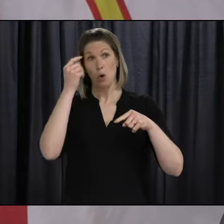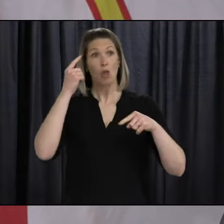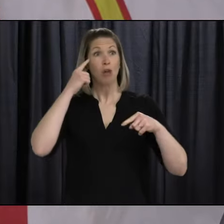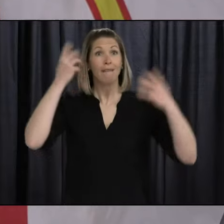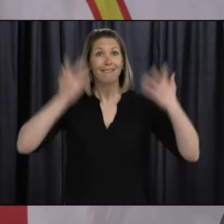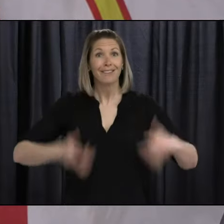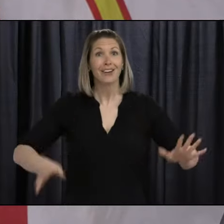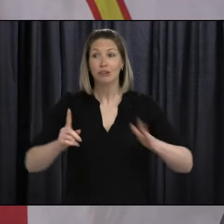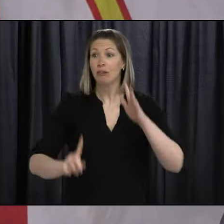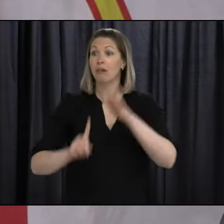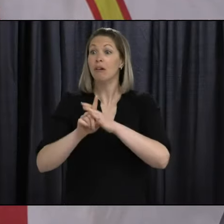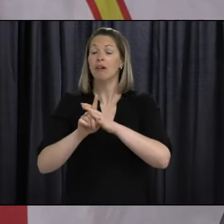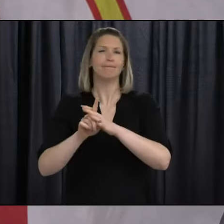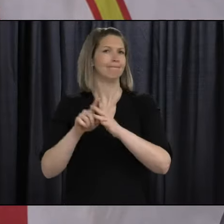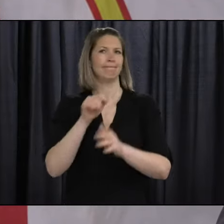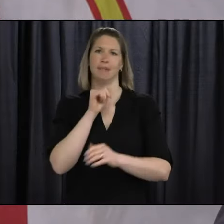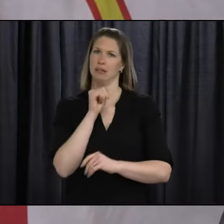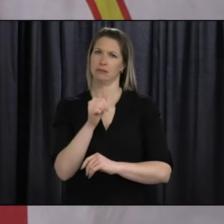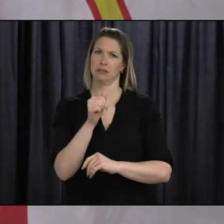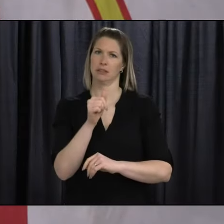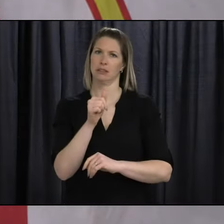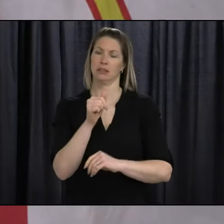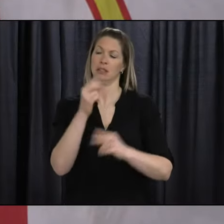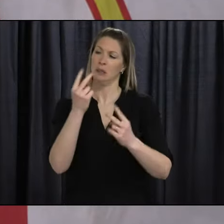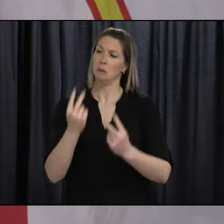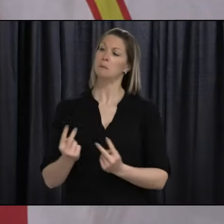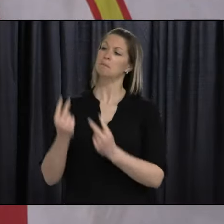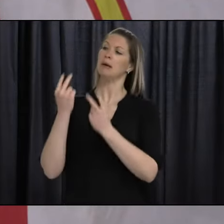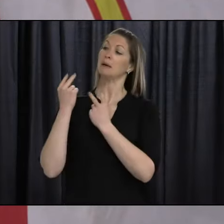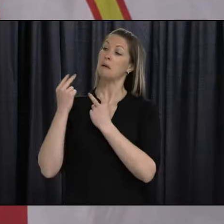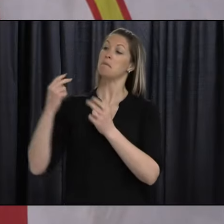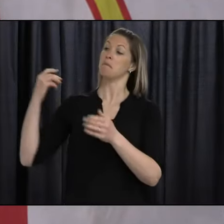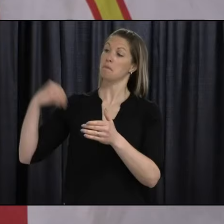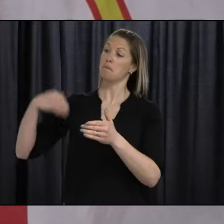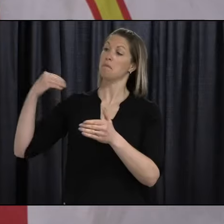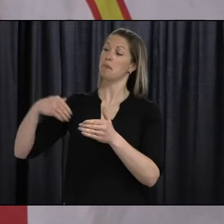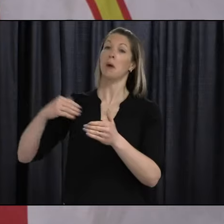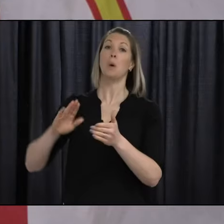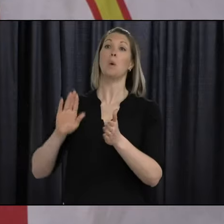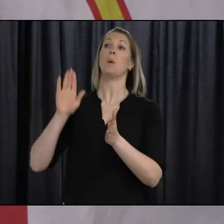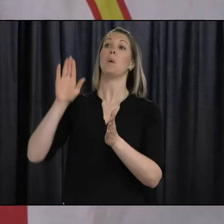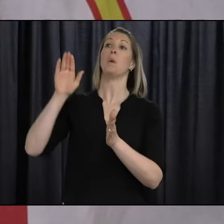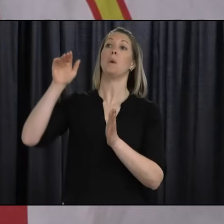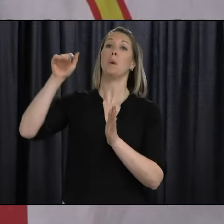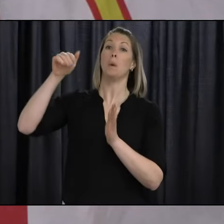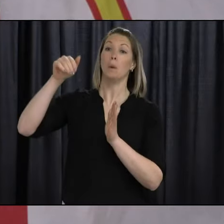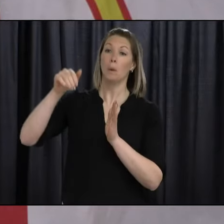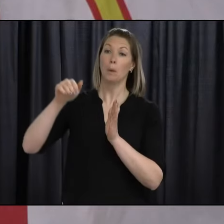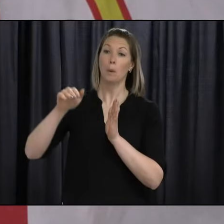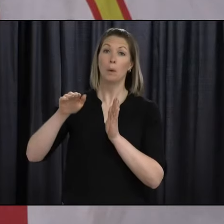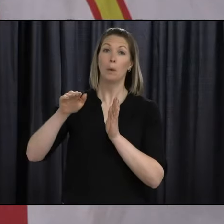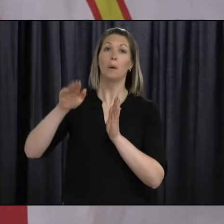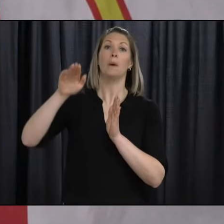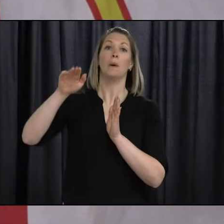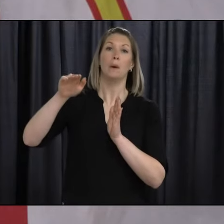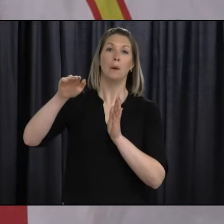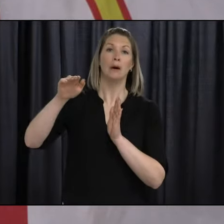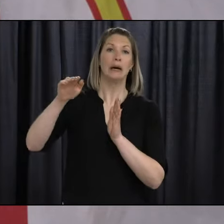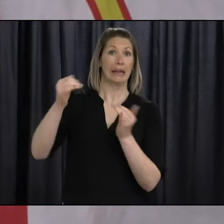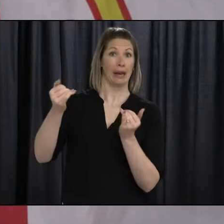COVID-19 in our province. Although we've been doing a very good job by being responsible and following the health guidelines that have been